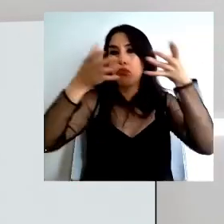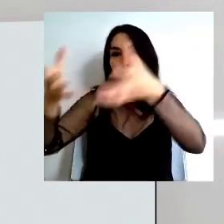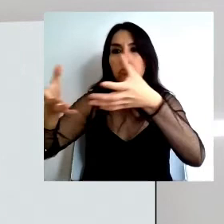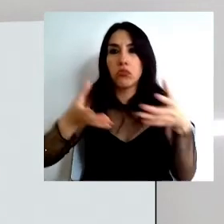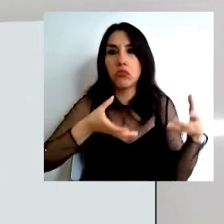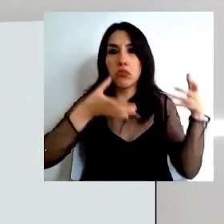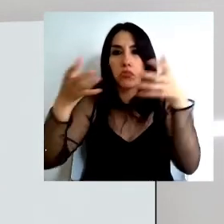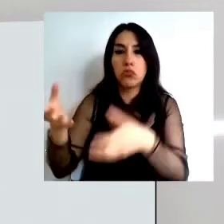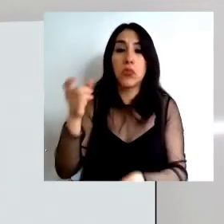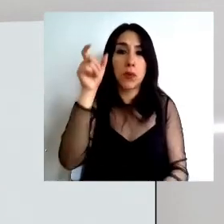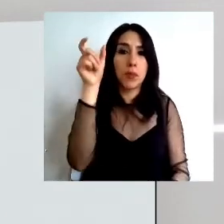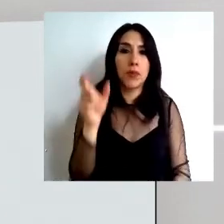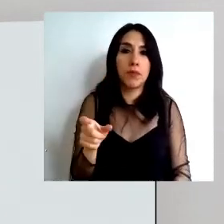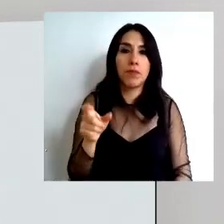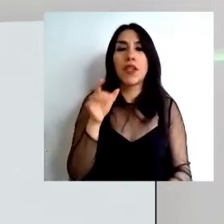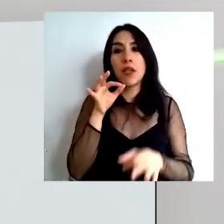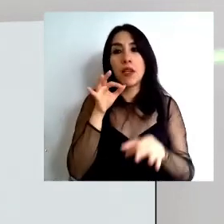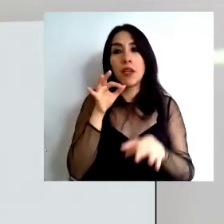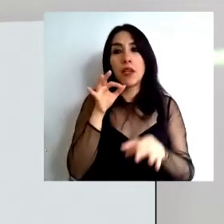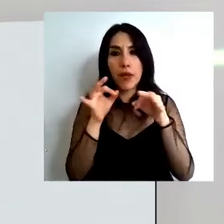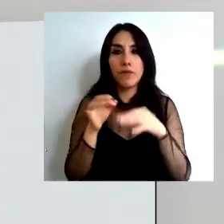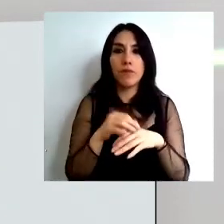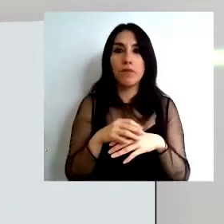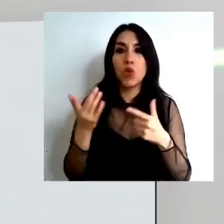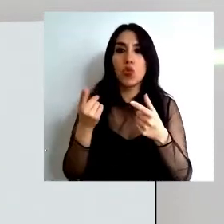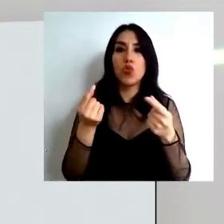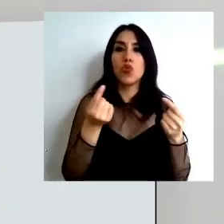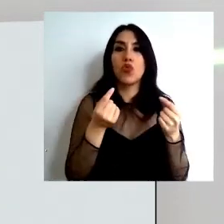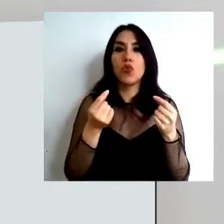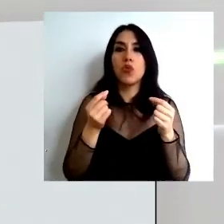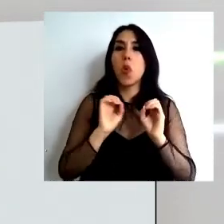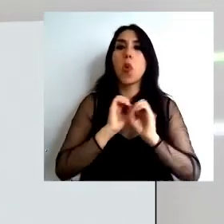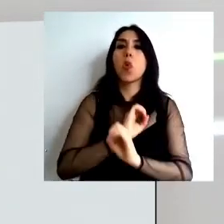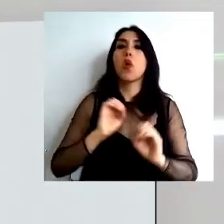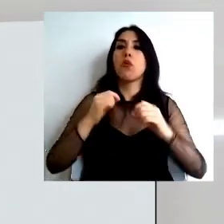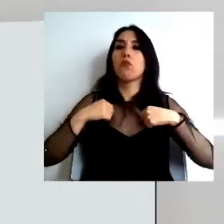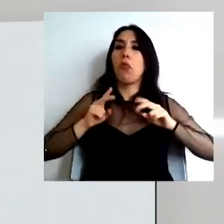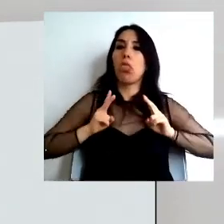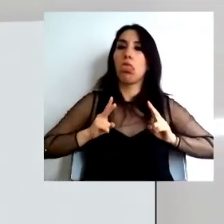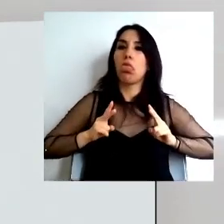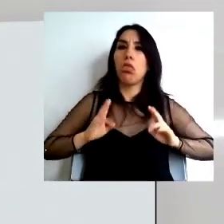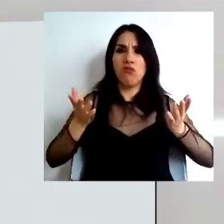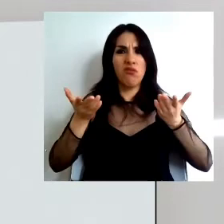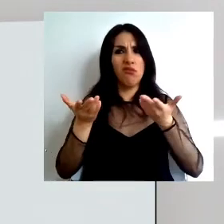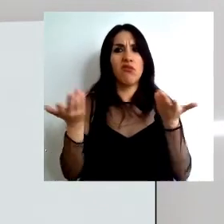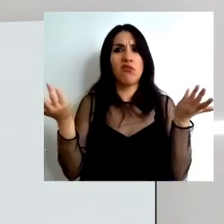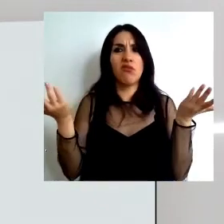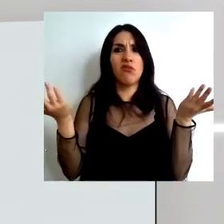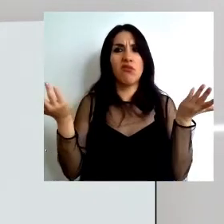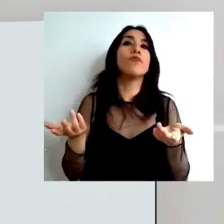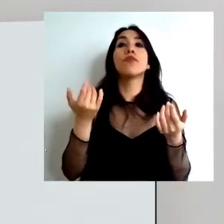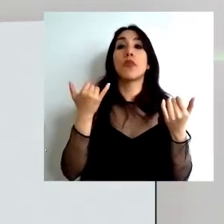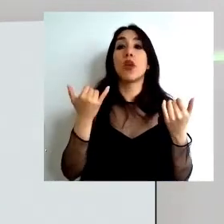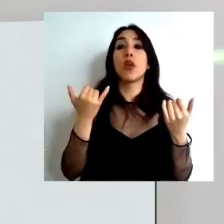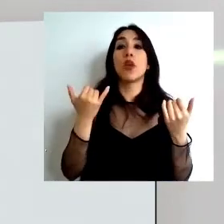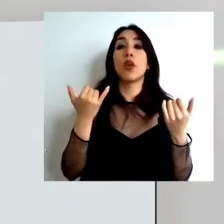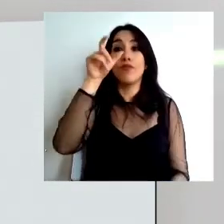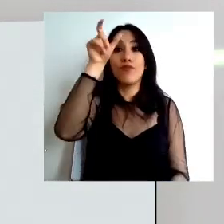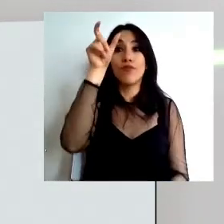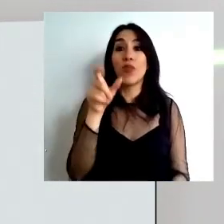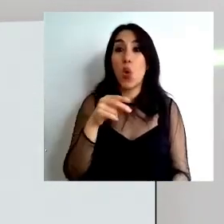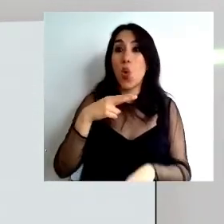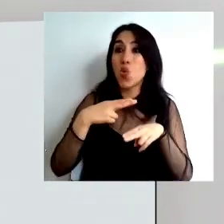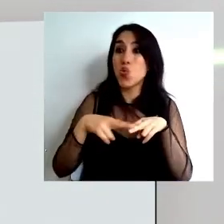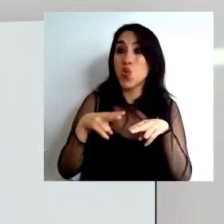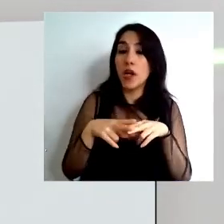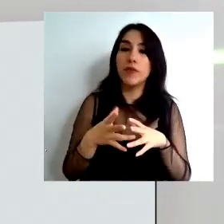know via this system, we have them so many users. We have 8 million users